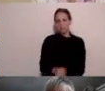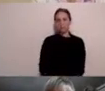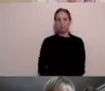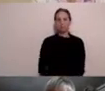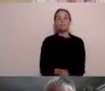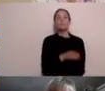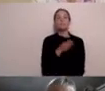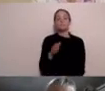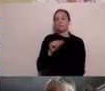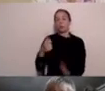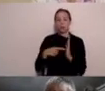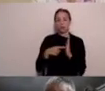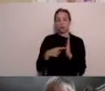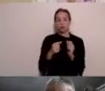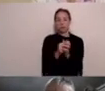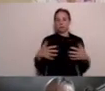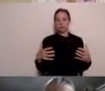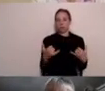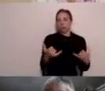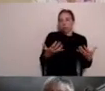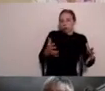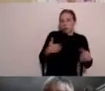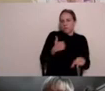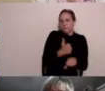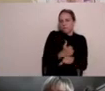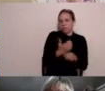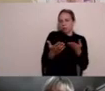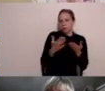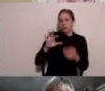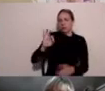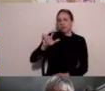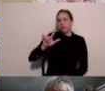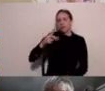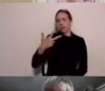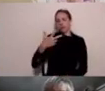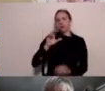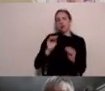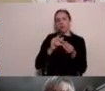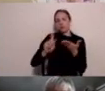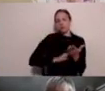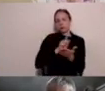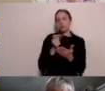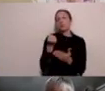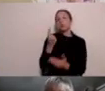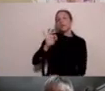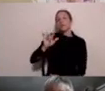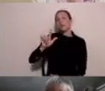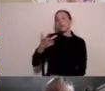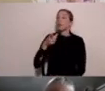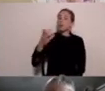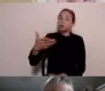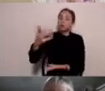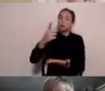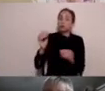Another example of expansion of existing services is our FL3 Office Hours. FL3 has offered office hours